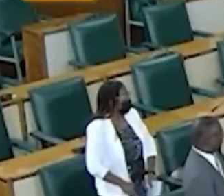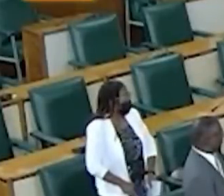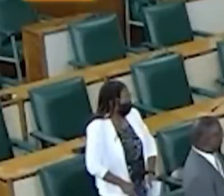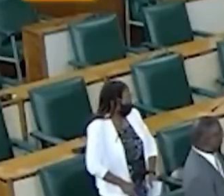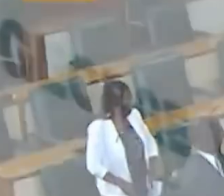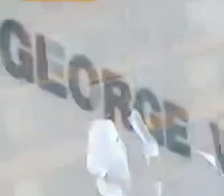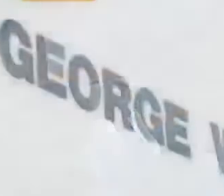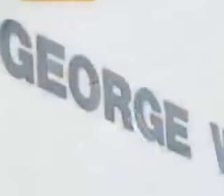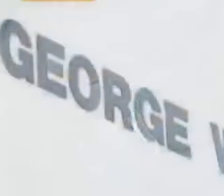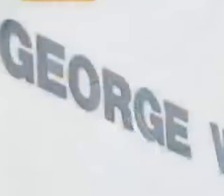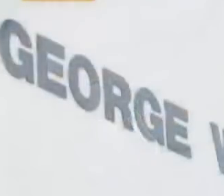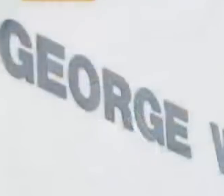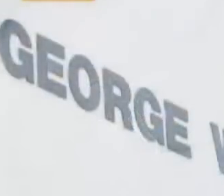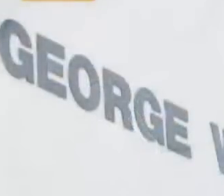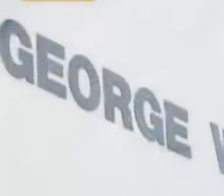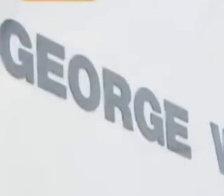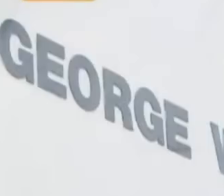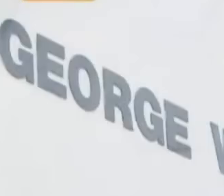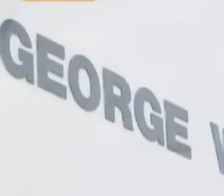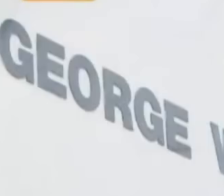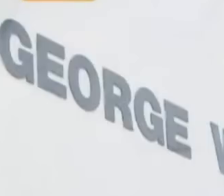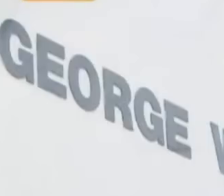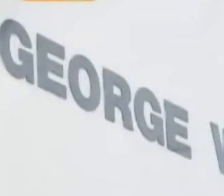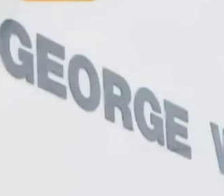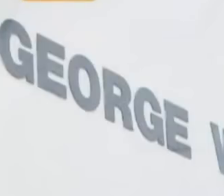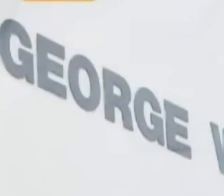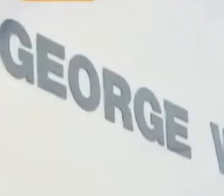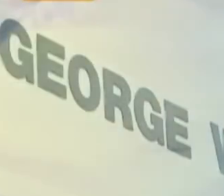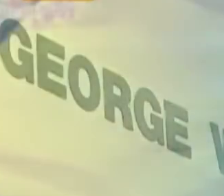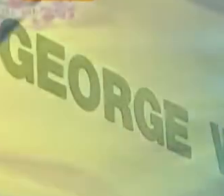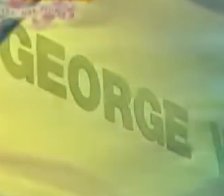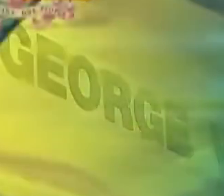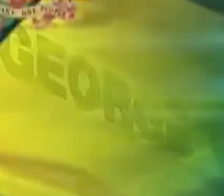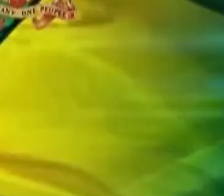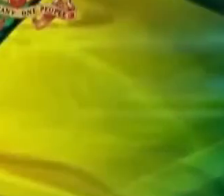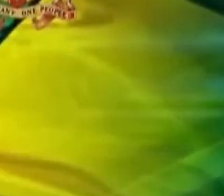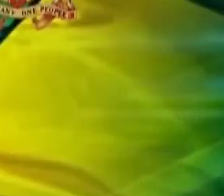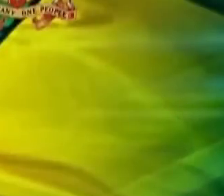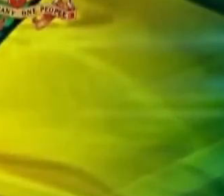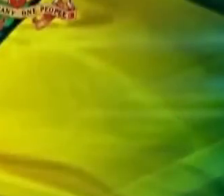officer. Now over to the proceedings.